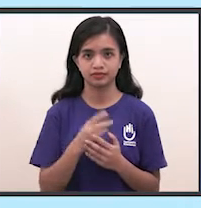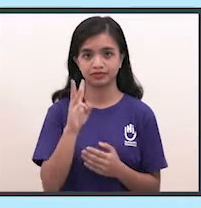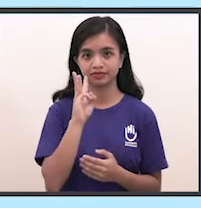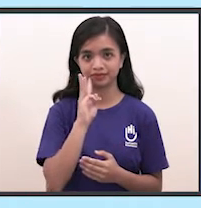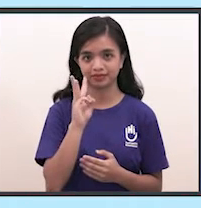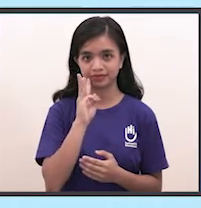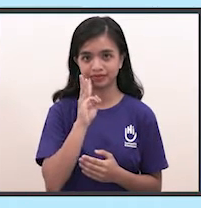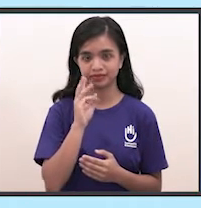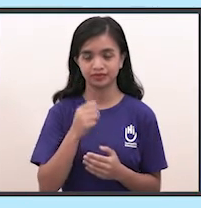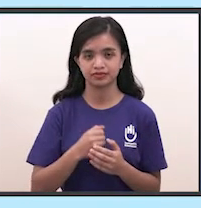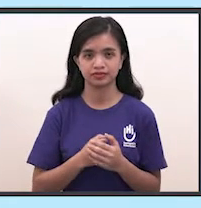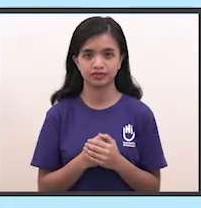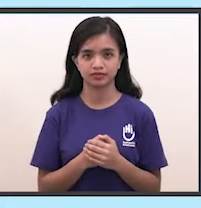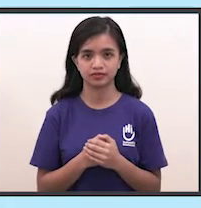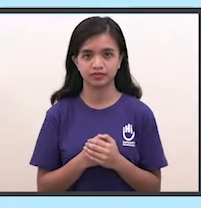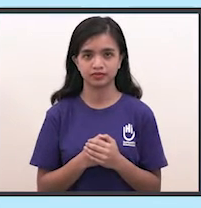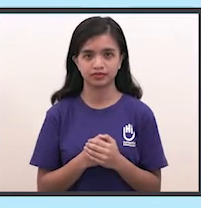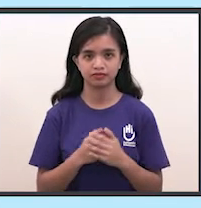water,